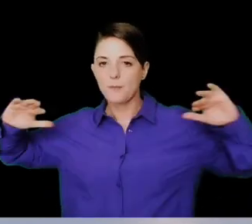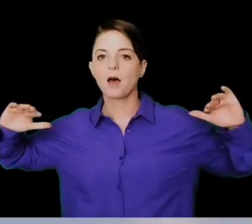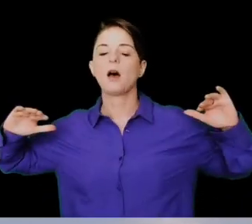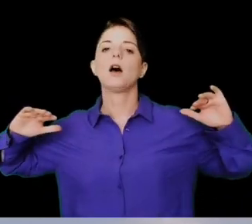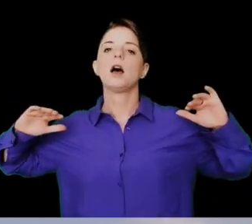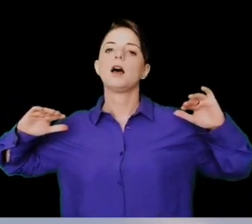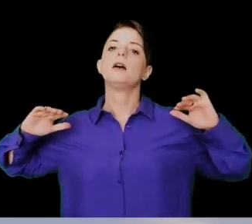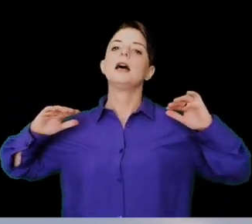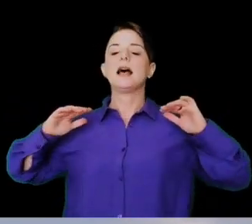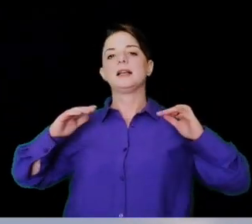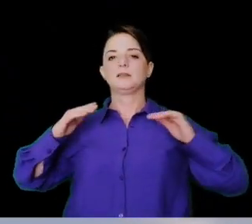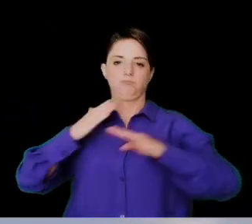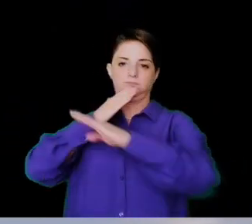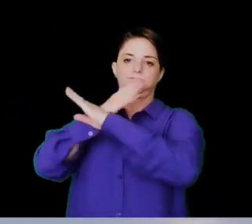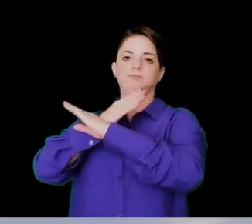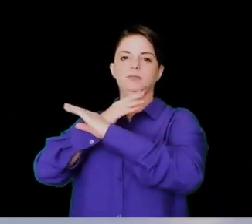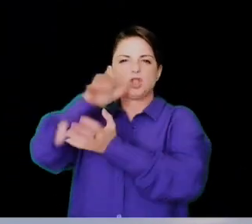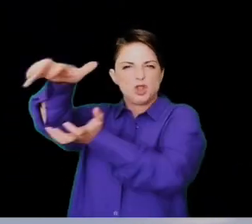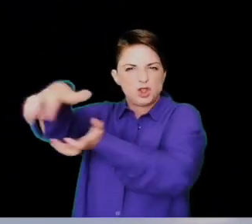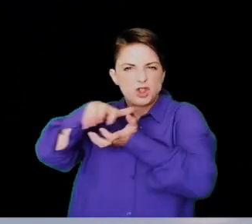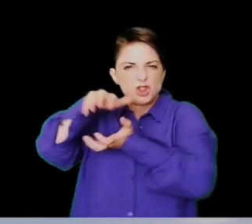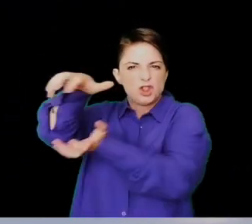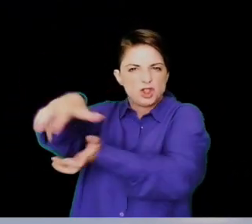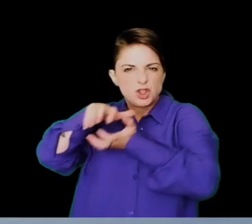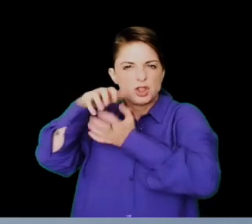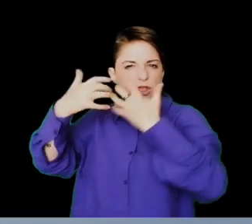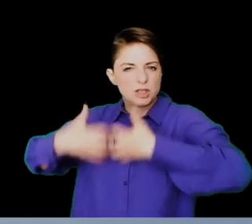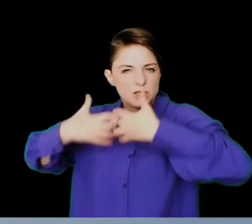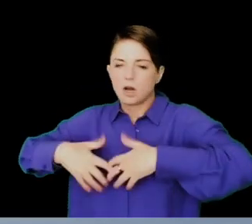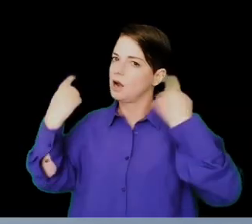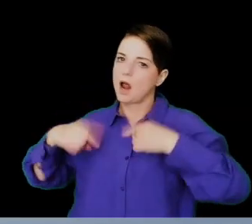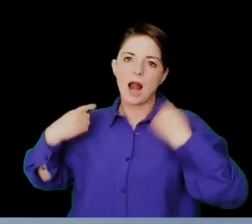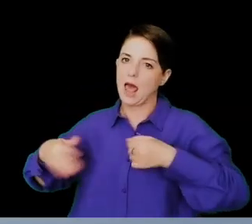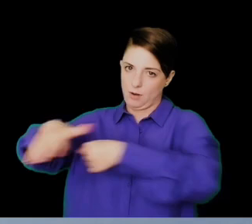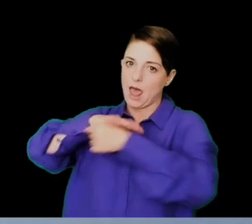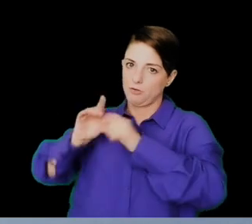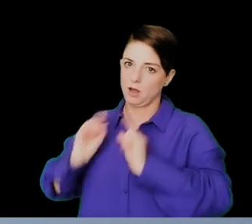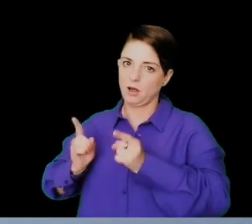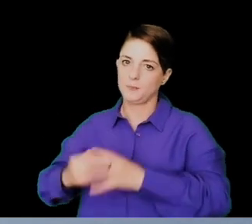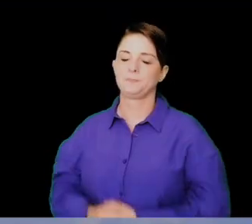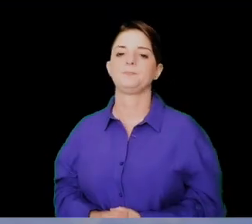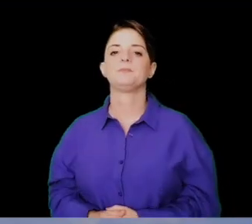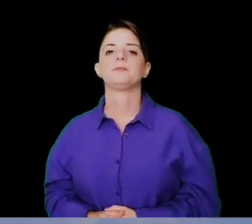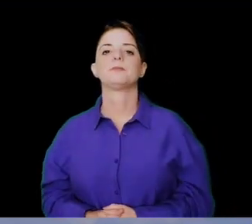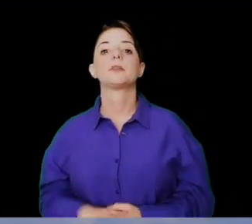is protected by our bottom-towed fishing gear bylaw, so no bottom-towed gear can be fished in that area.